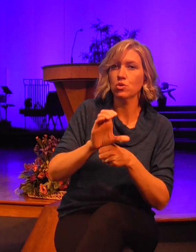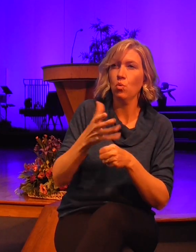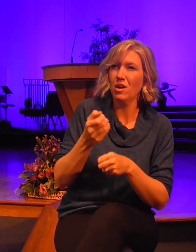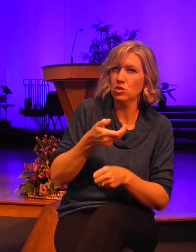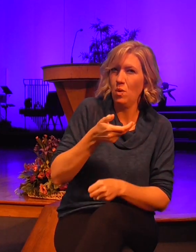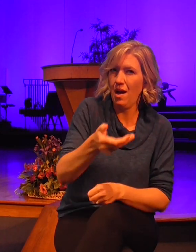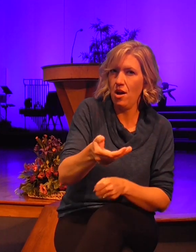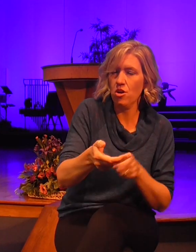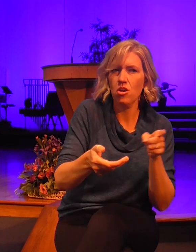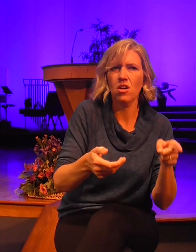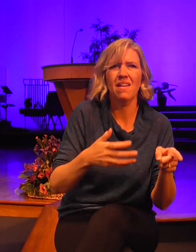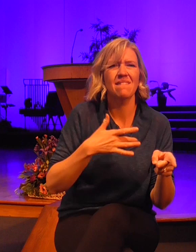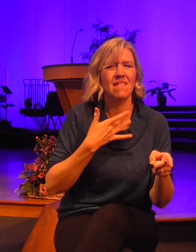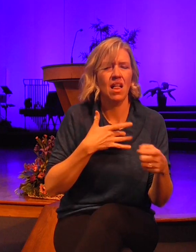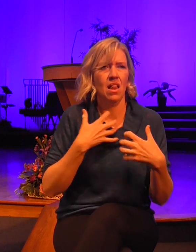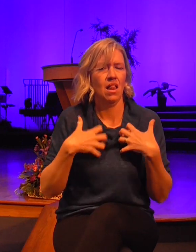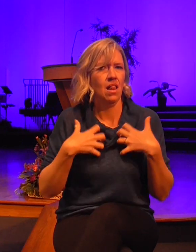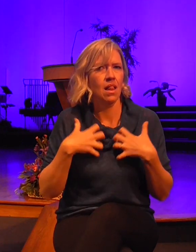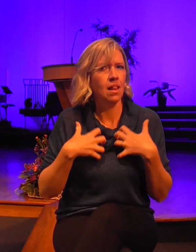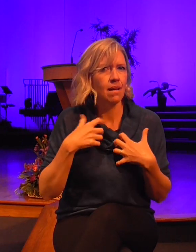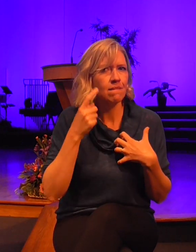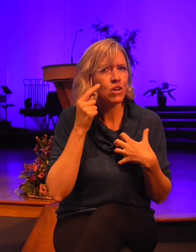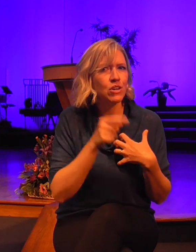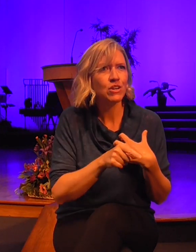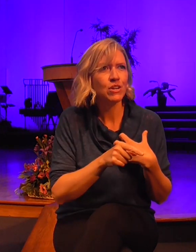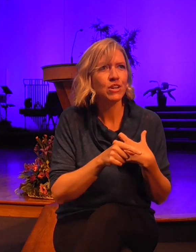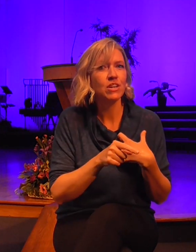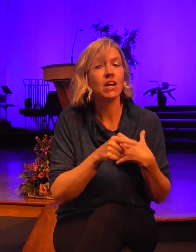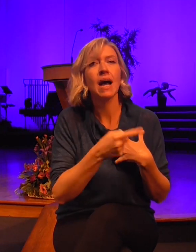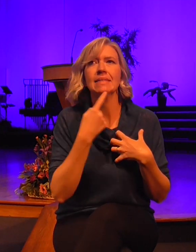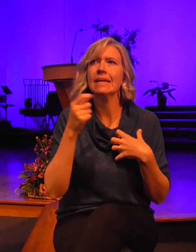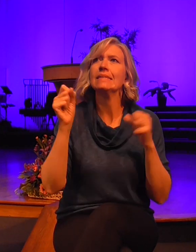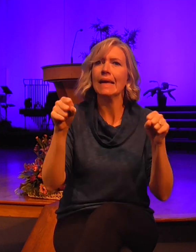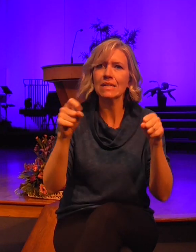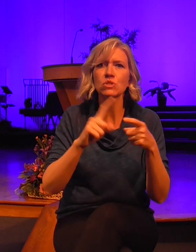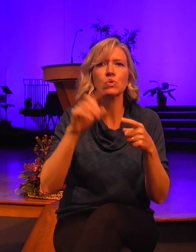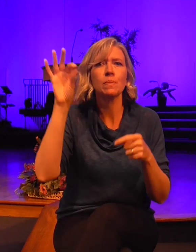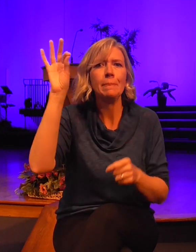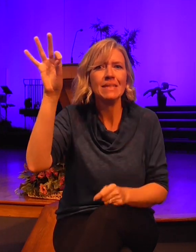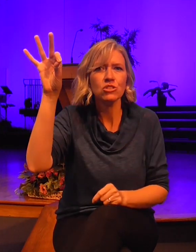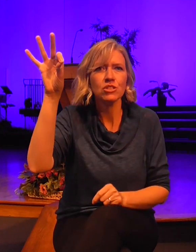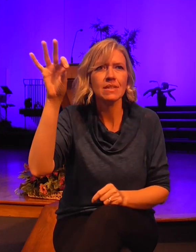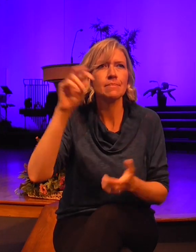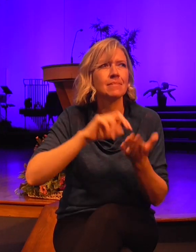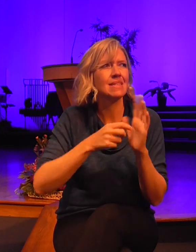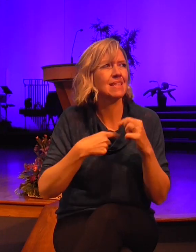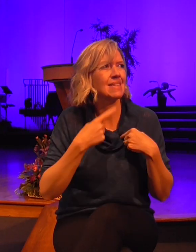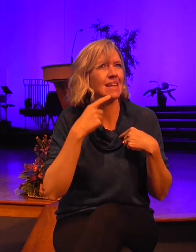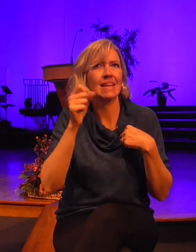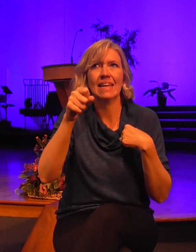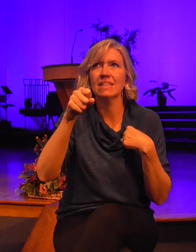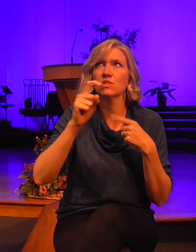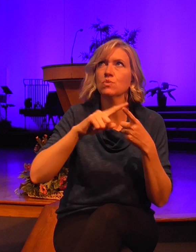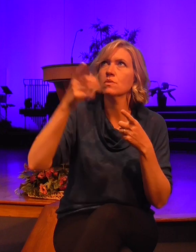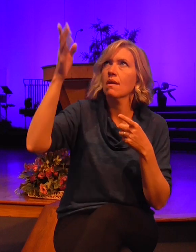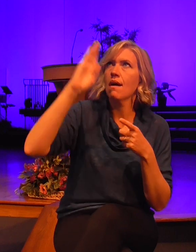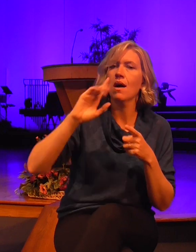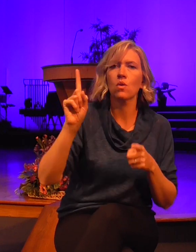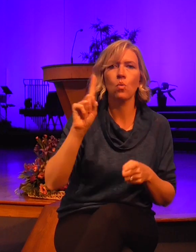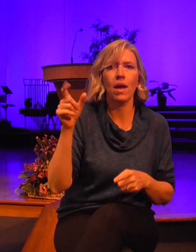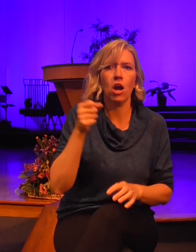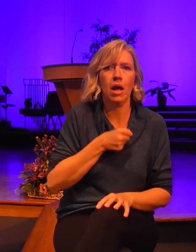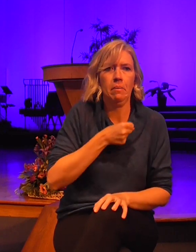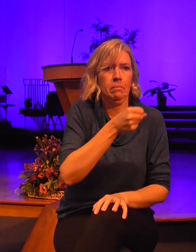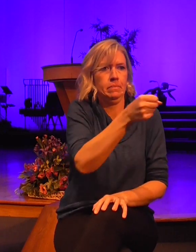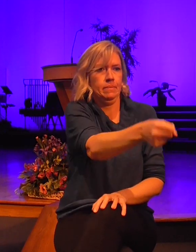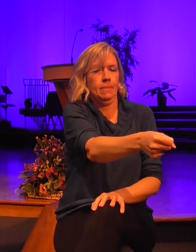little incongruent for her because I said yes to ministry. Doesn't that mean I say yes to God and yes to wherever God puts me? And